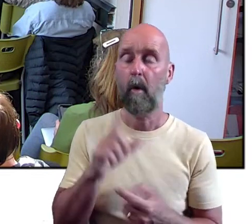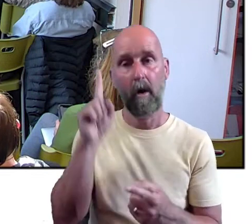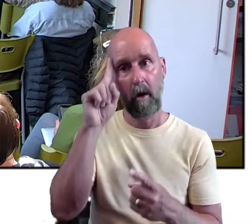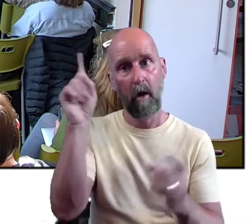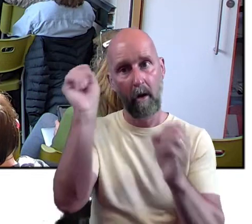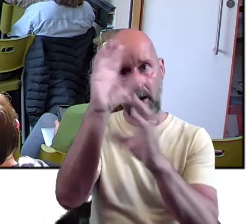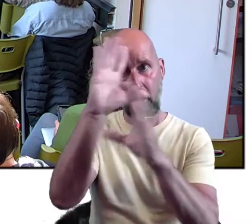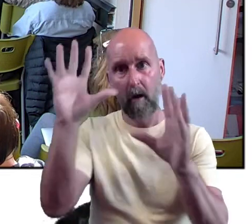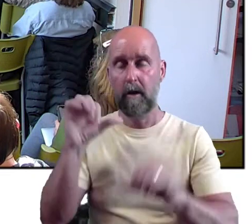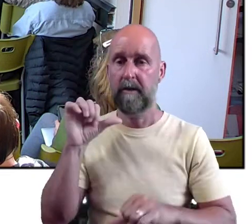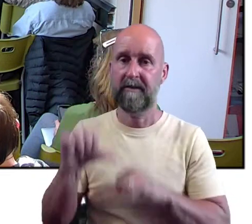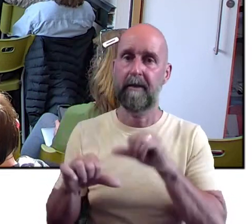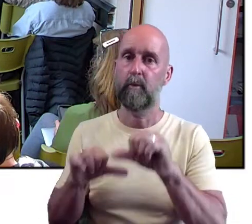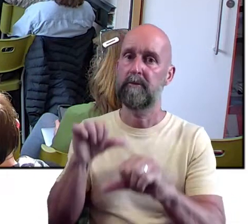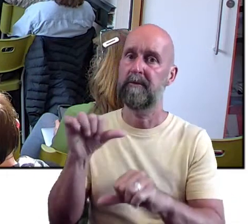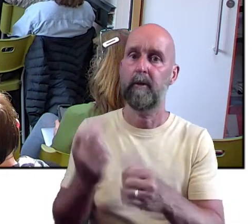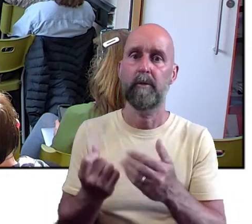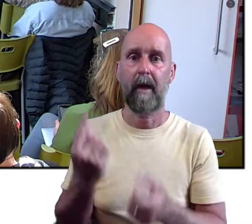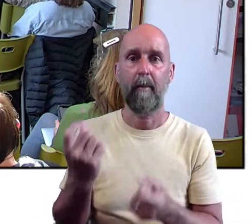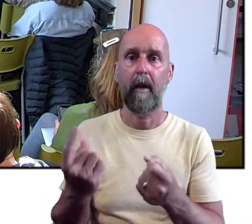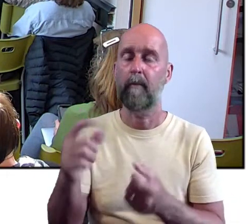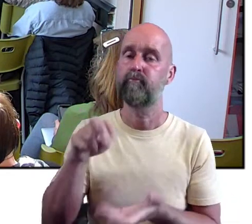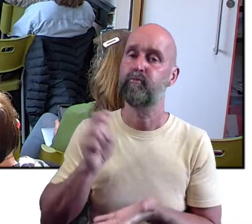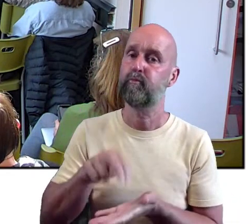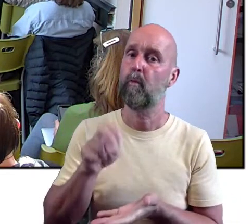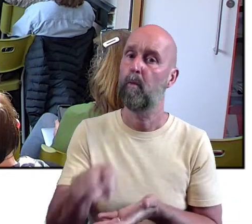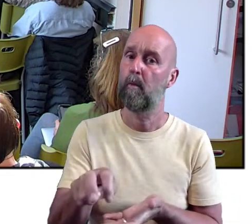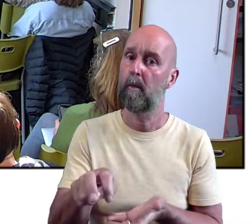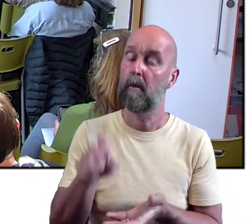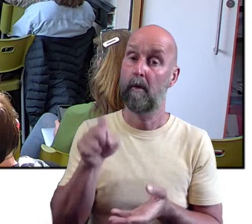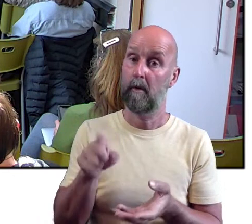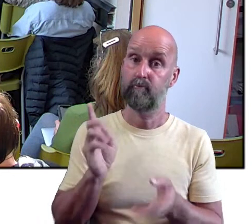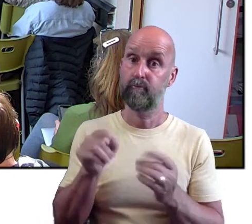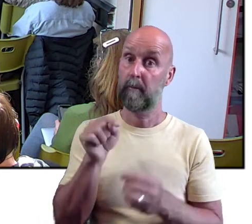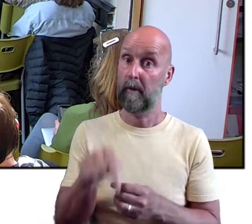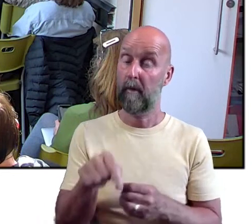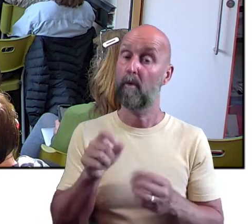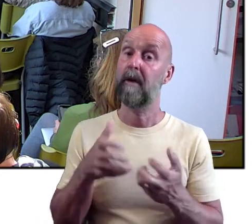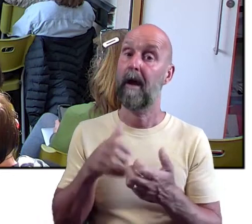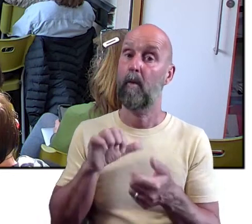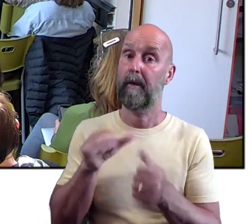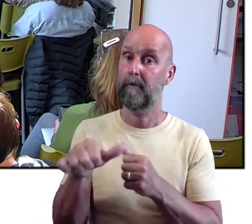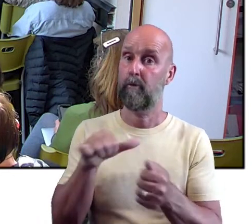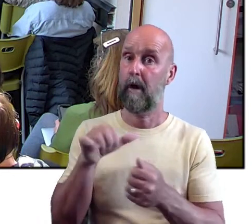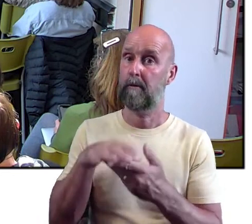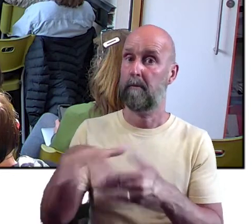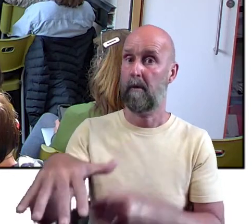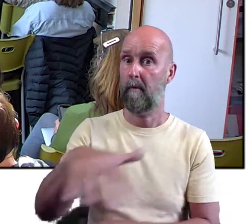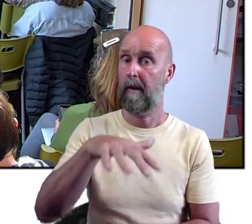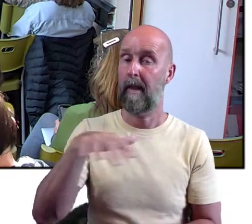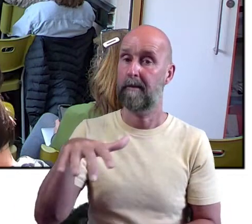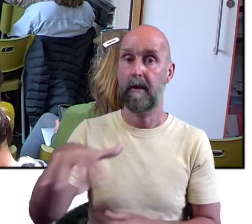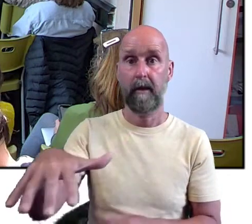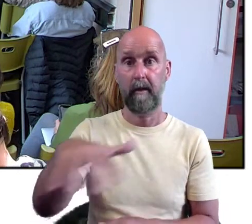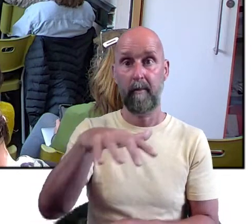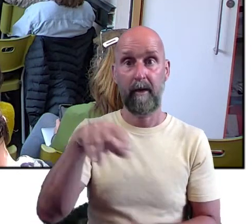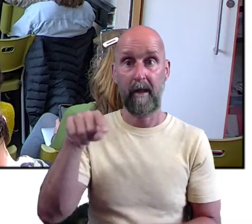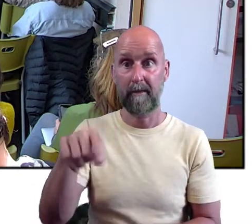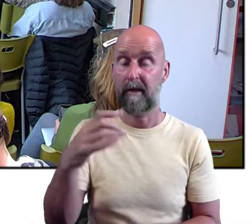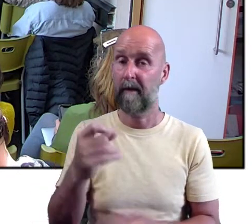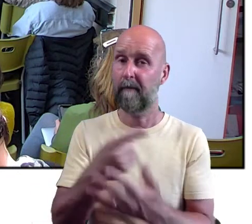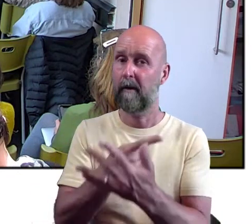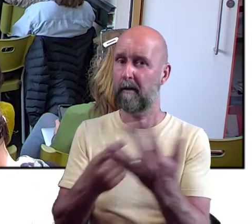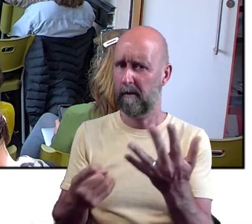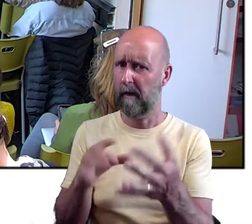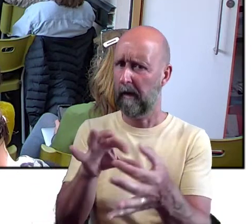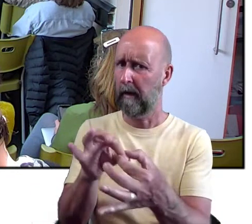sequence of events. So yeah, so I think just those basic ways we interact with place and the fact that places do all have like some sort of history, and